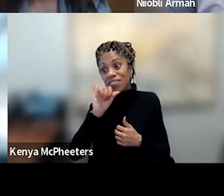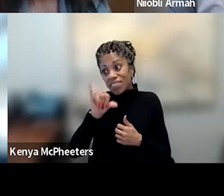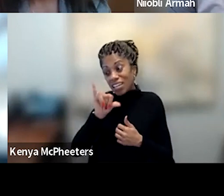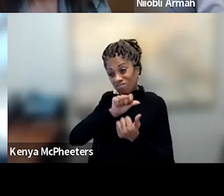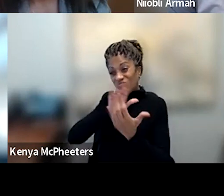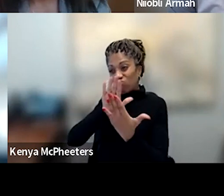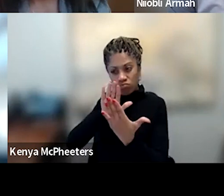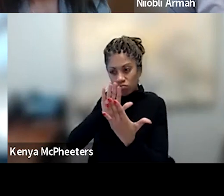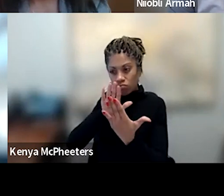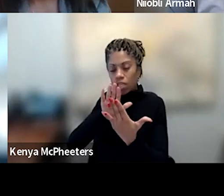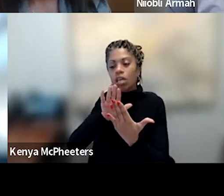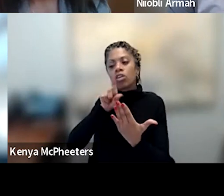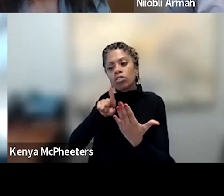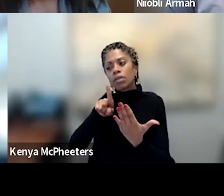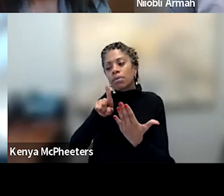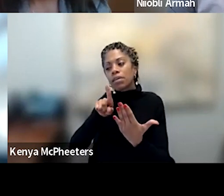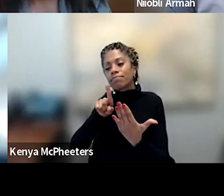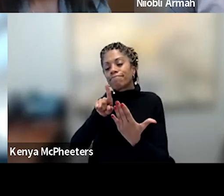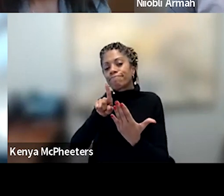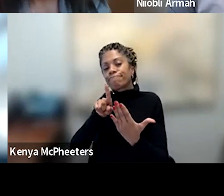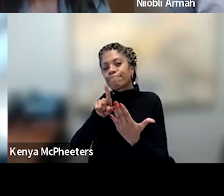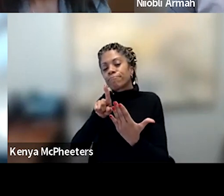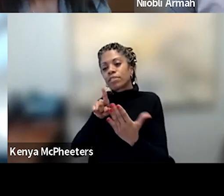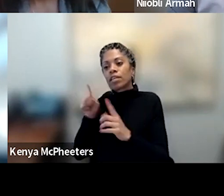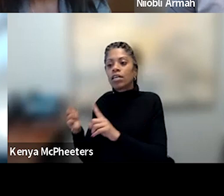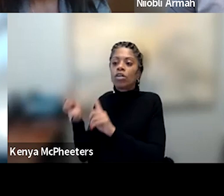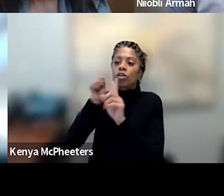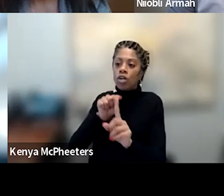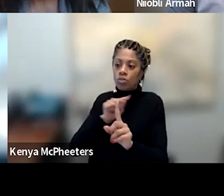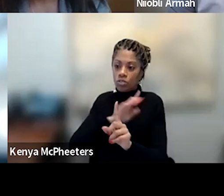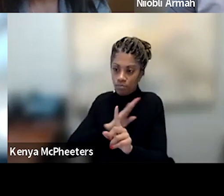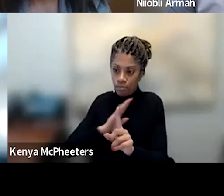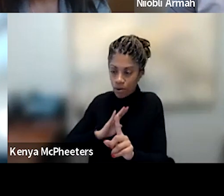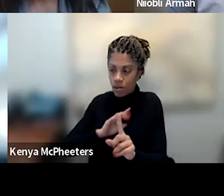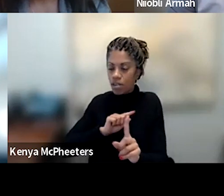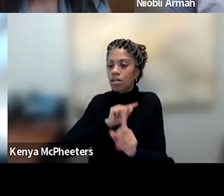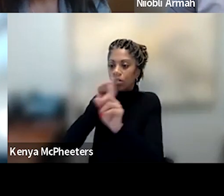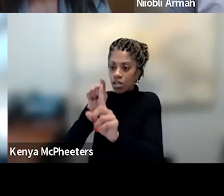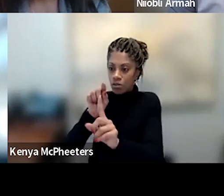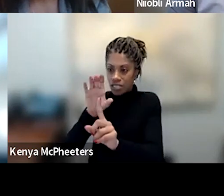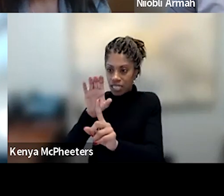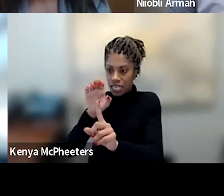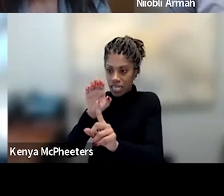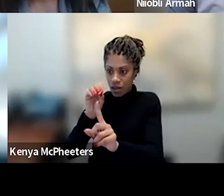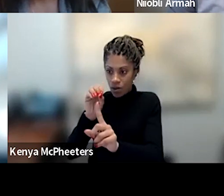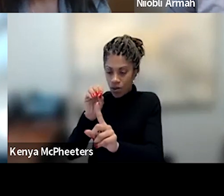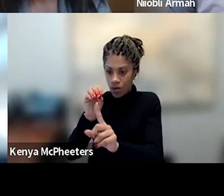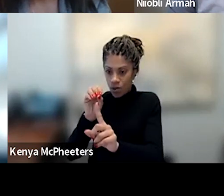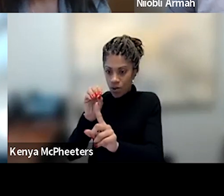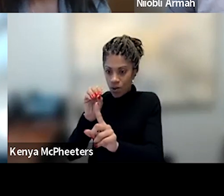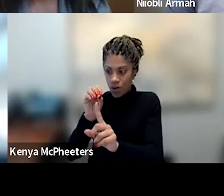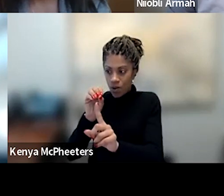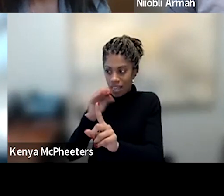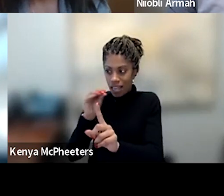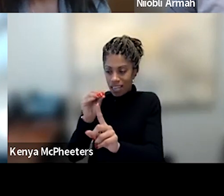what you need to do is go to the board, go to the CEO, and